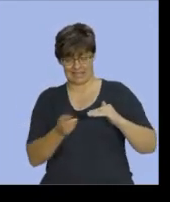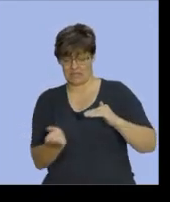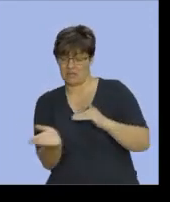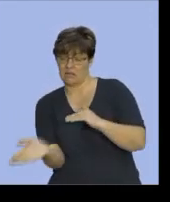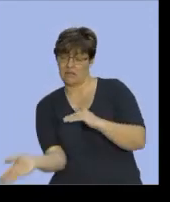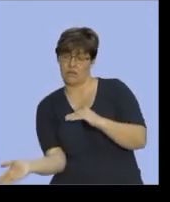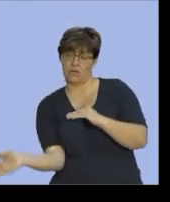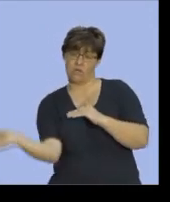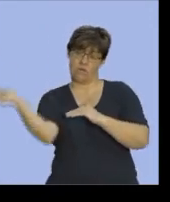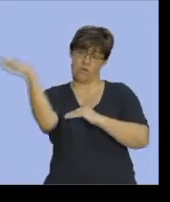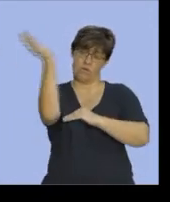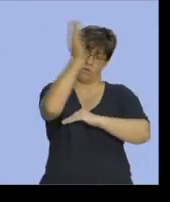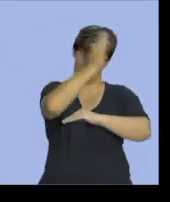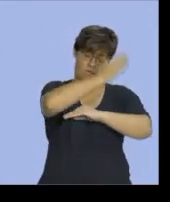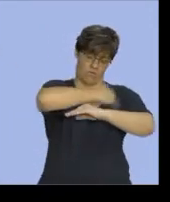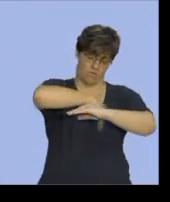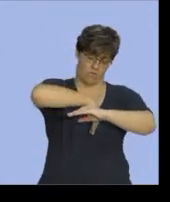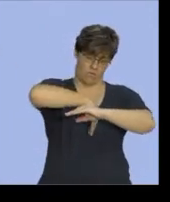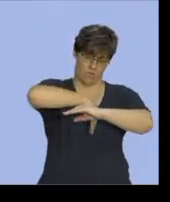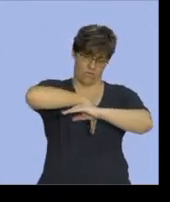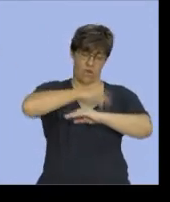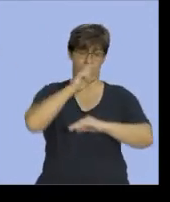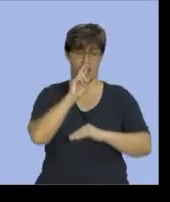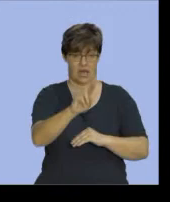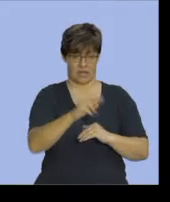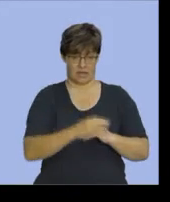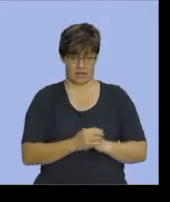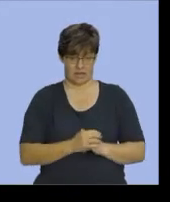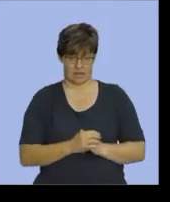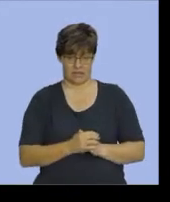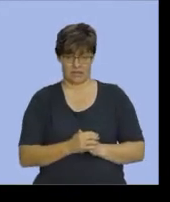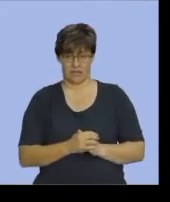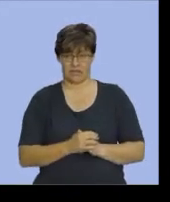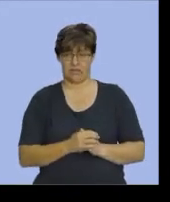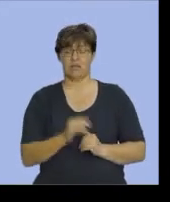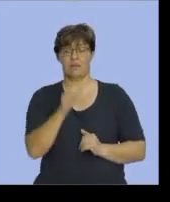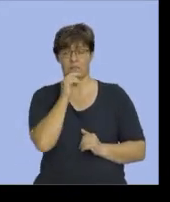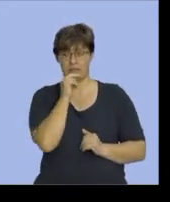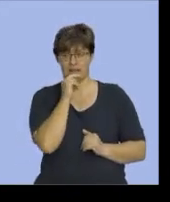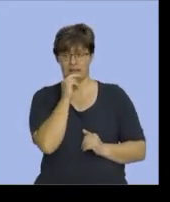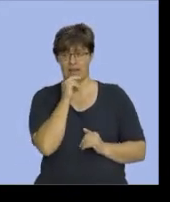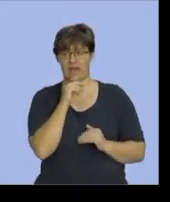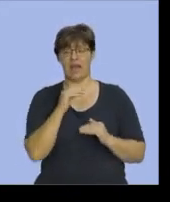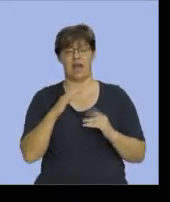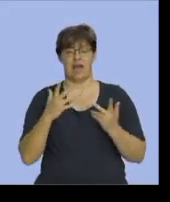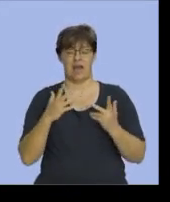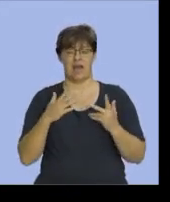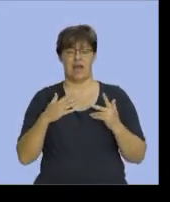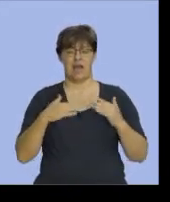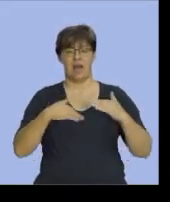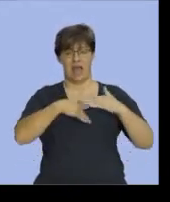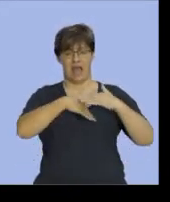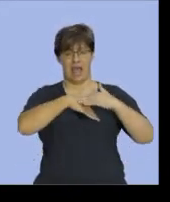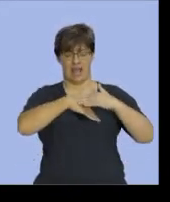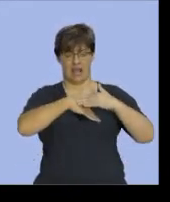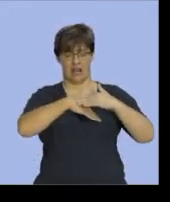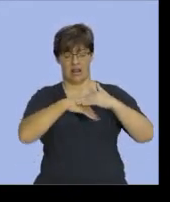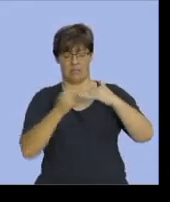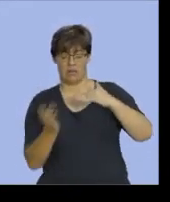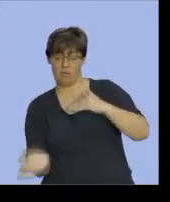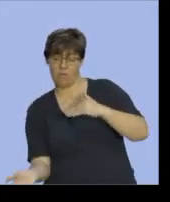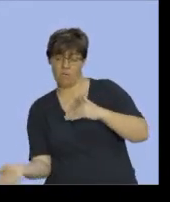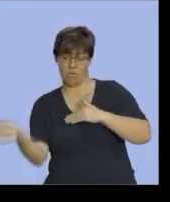horizontal axis, going to the line R, and that will be the angle that is greater